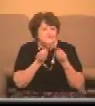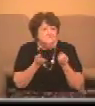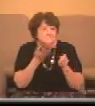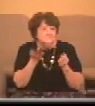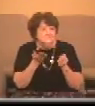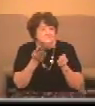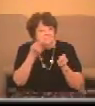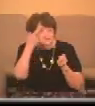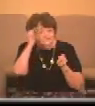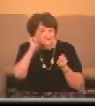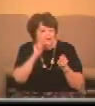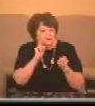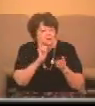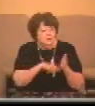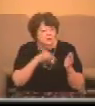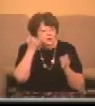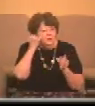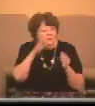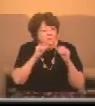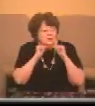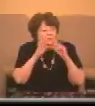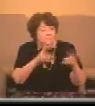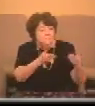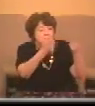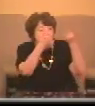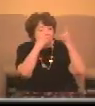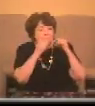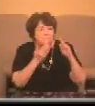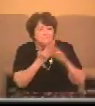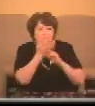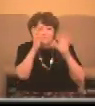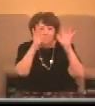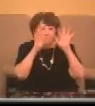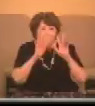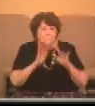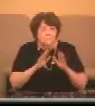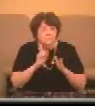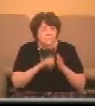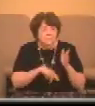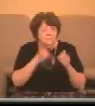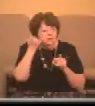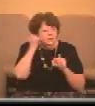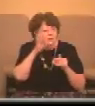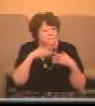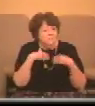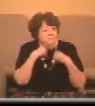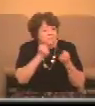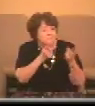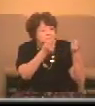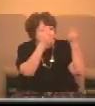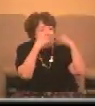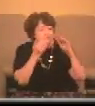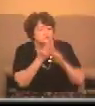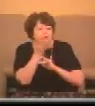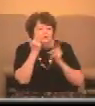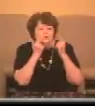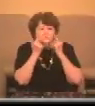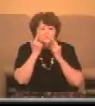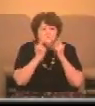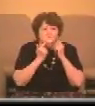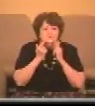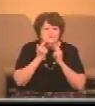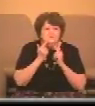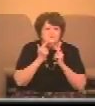things. 'Cause what if your blessings come through raindrops? What if your healing comes